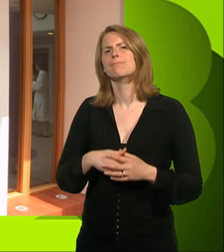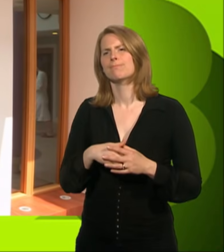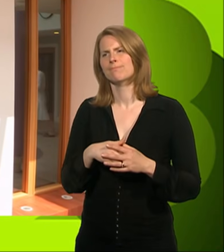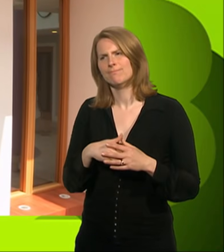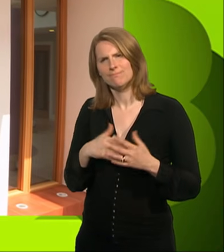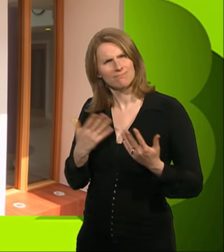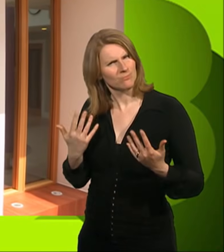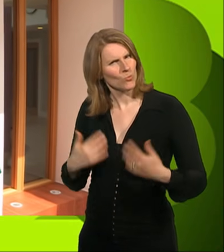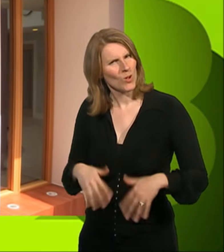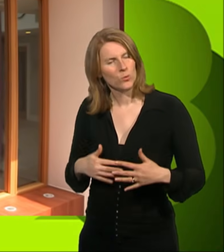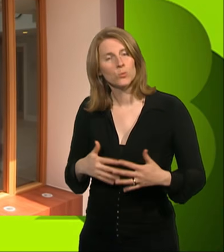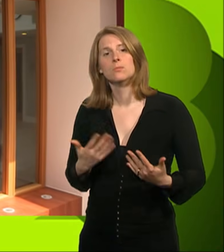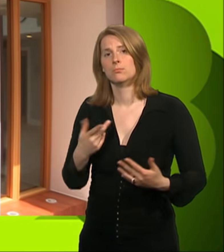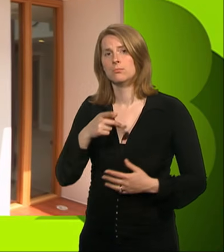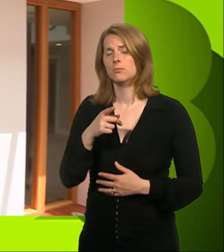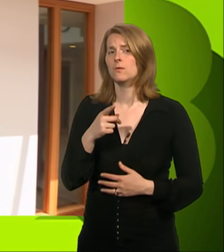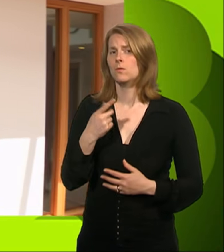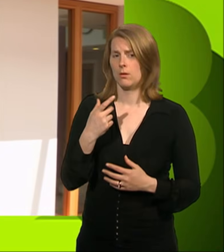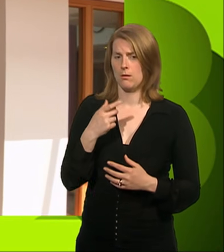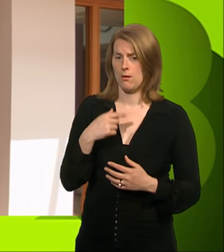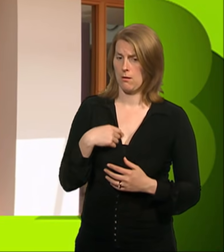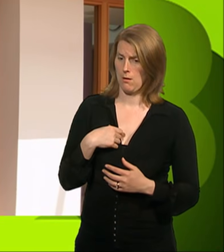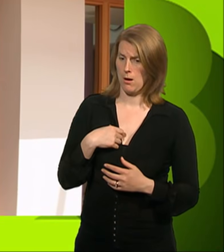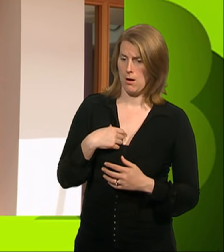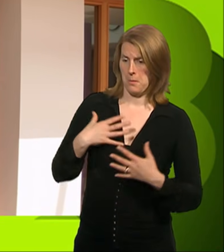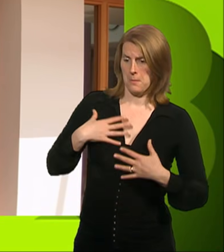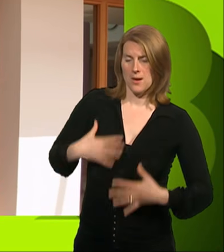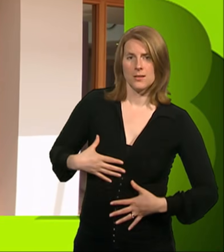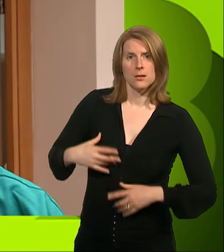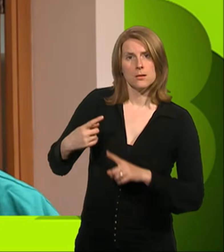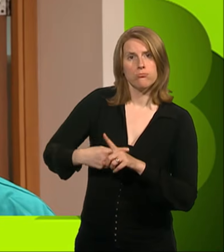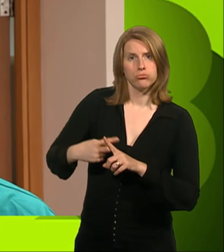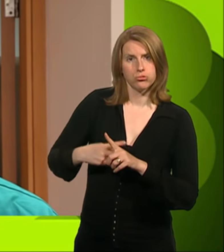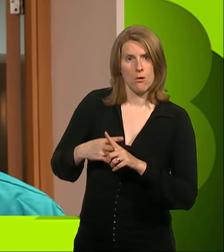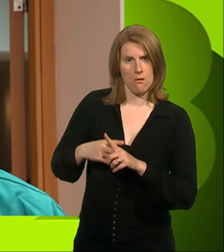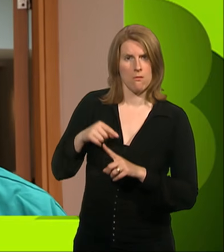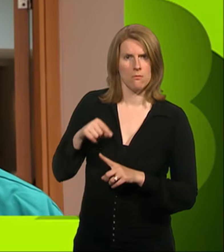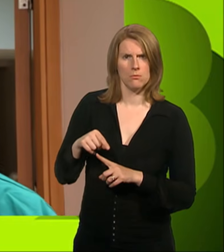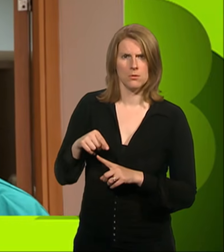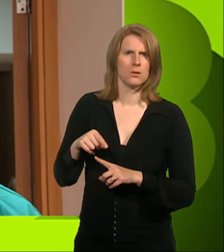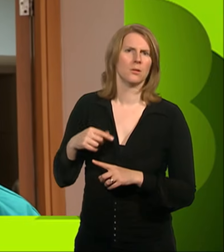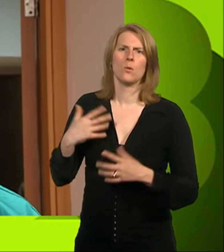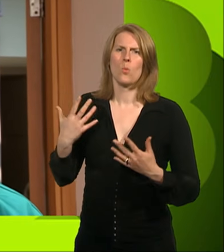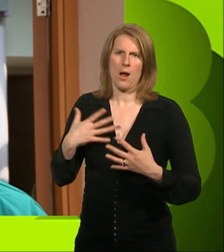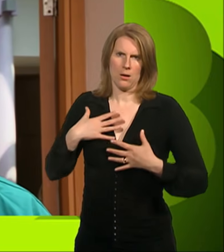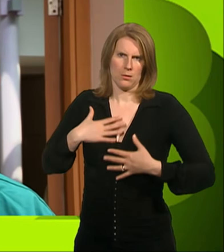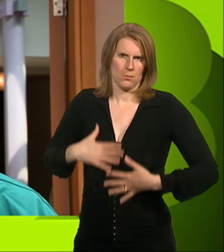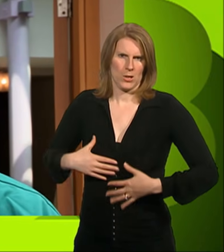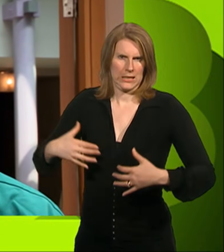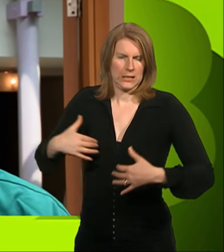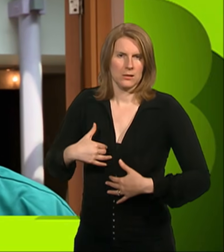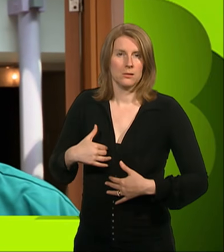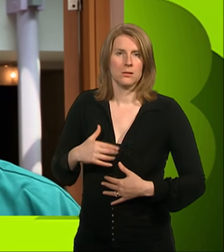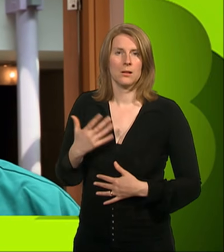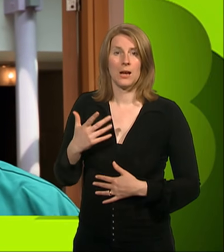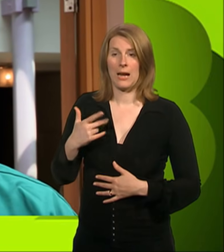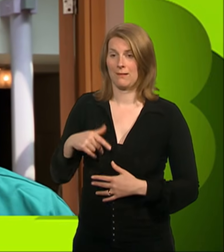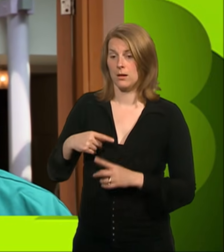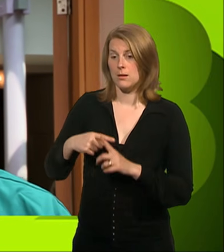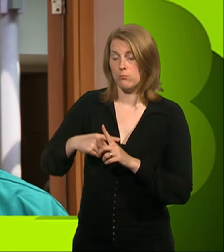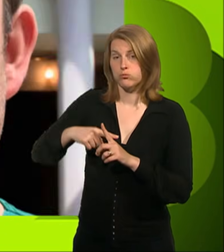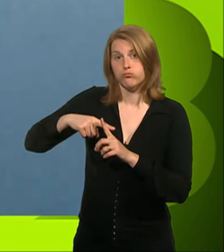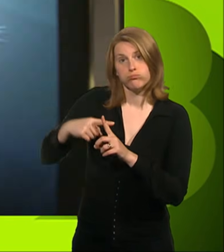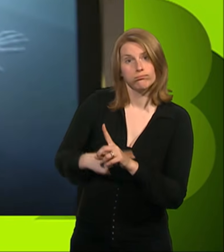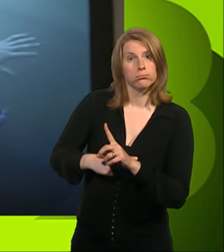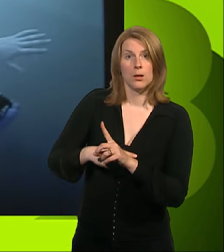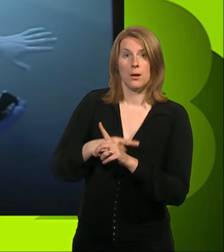temperature in the middle of my body, had dropped by even 4 degrees, it could have been fatal. What's so interesting about being in a room that cold is that